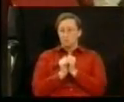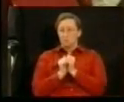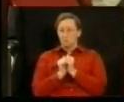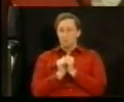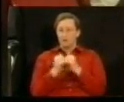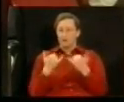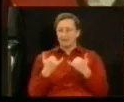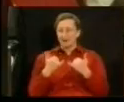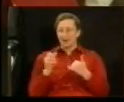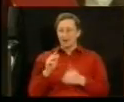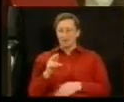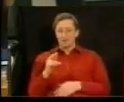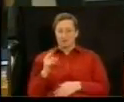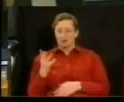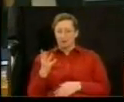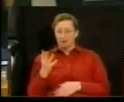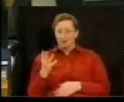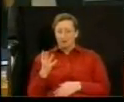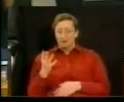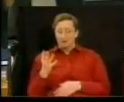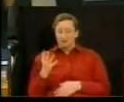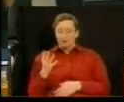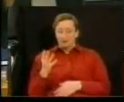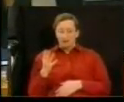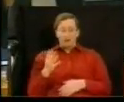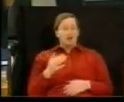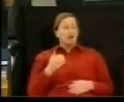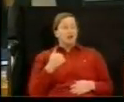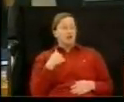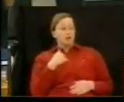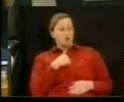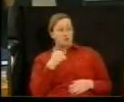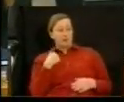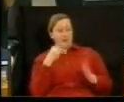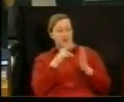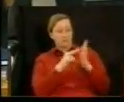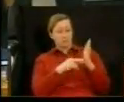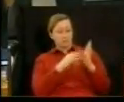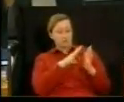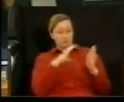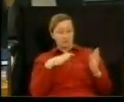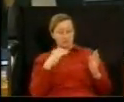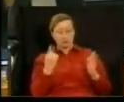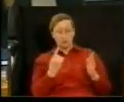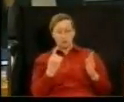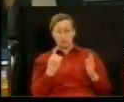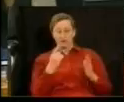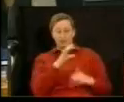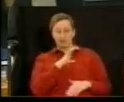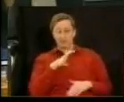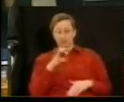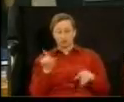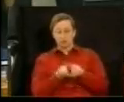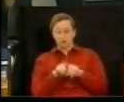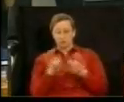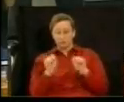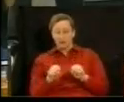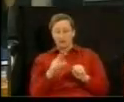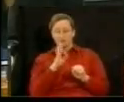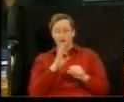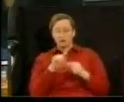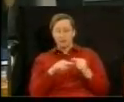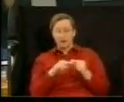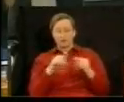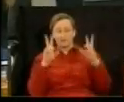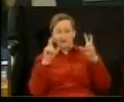special election? Just, sir, due to we've got rules of the commission, and only commissioners two can talk about issues that's before